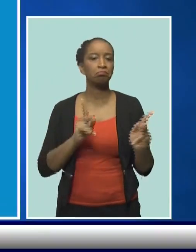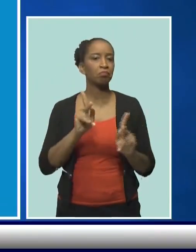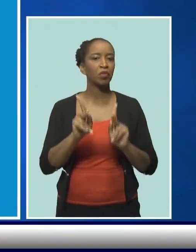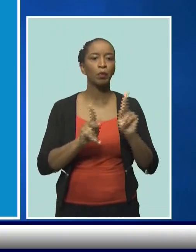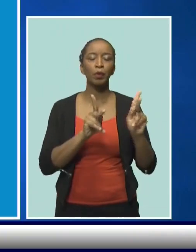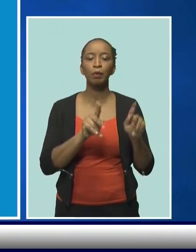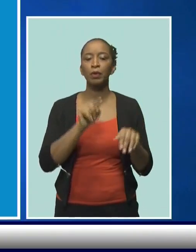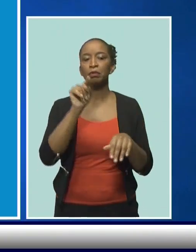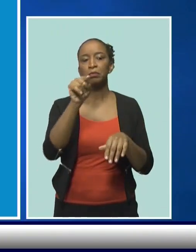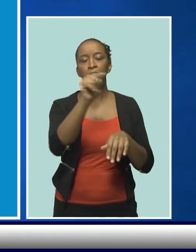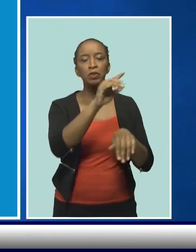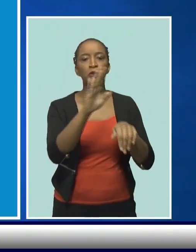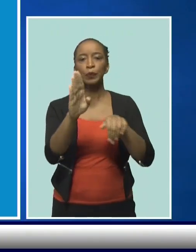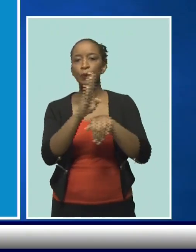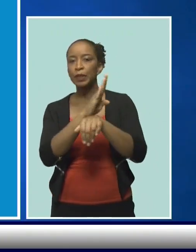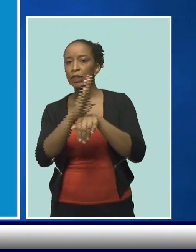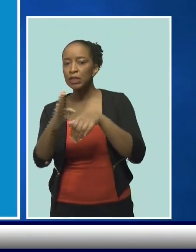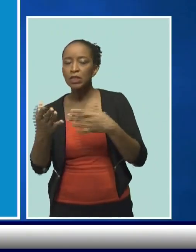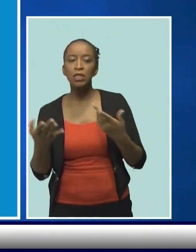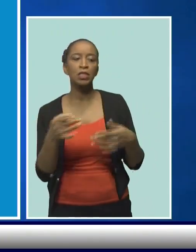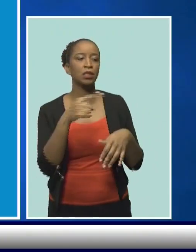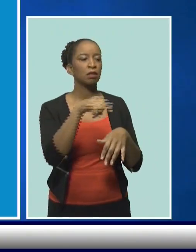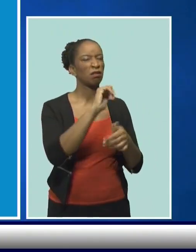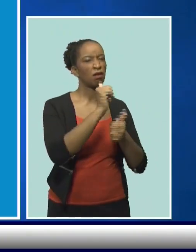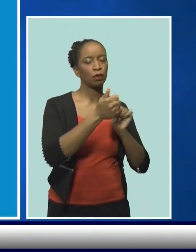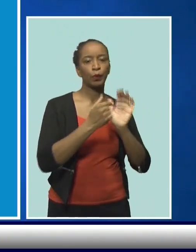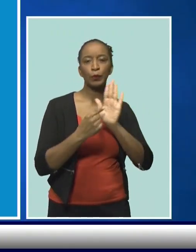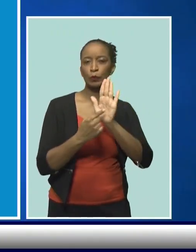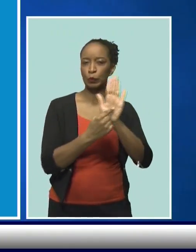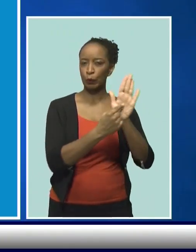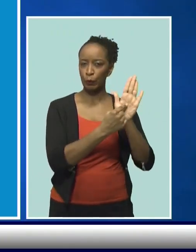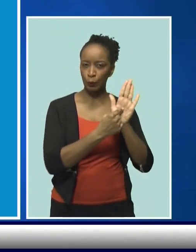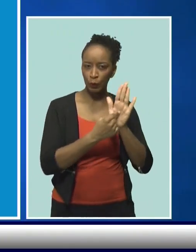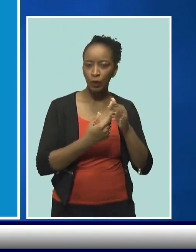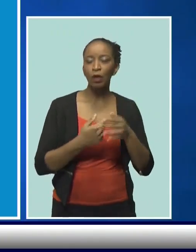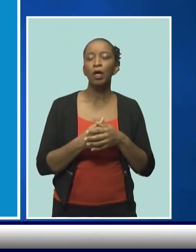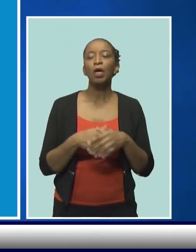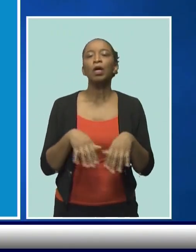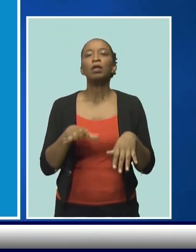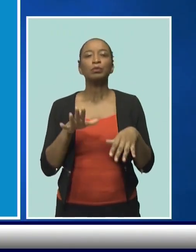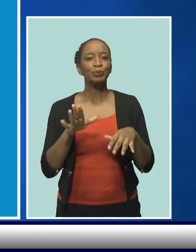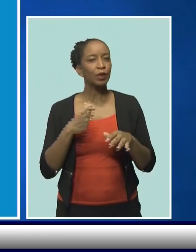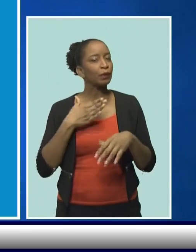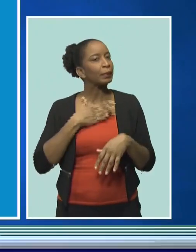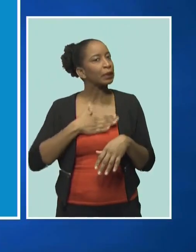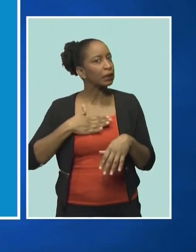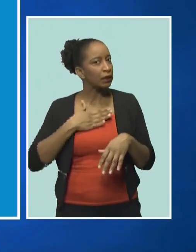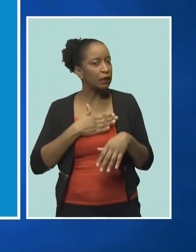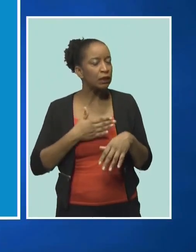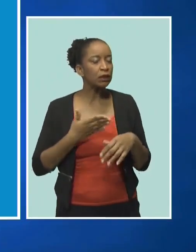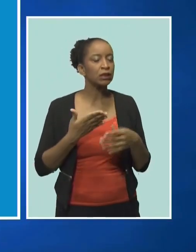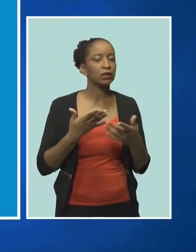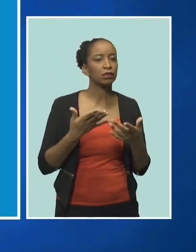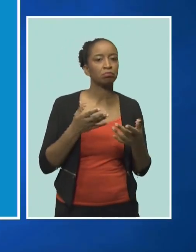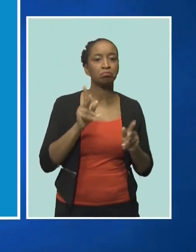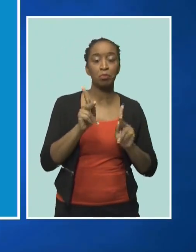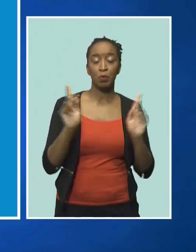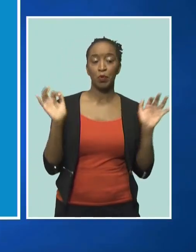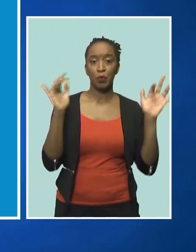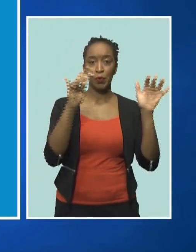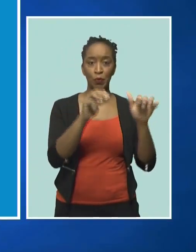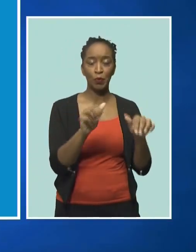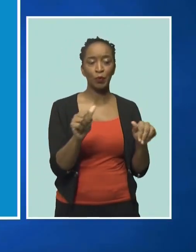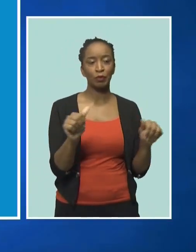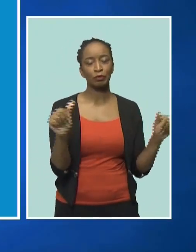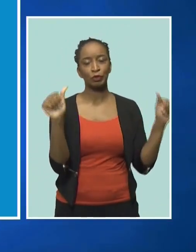entertaining, please be vigilant for those drivers that are that might be under the influence. If you see them struggling to their car, or if you see them struggling to